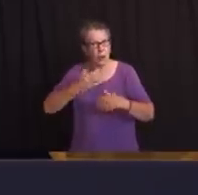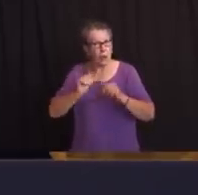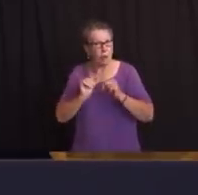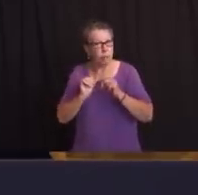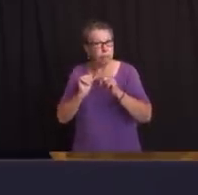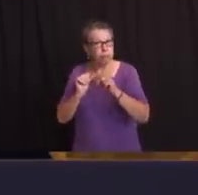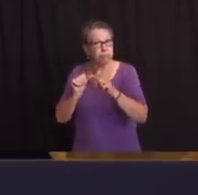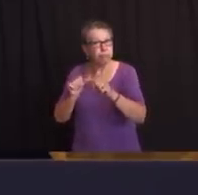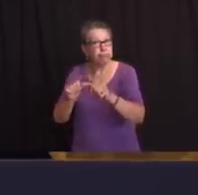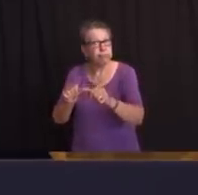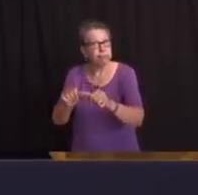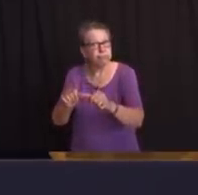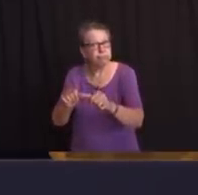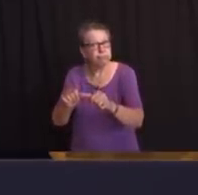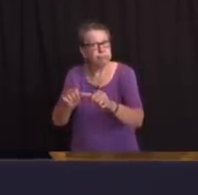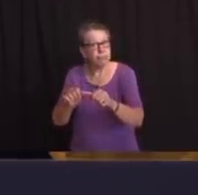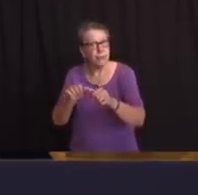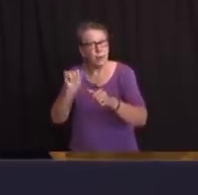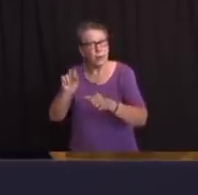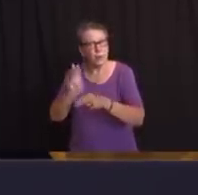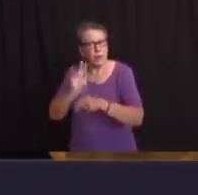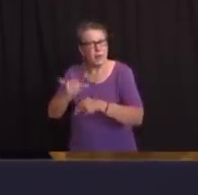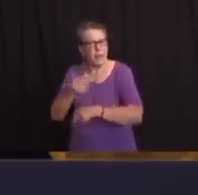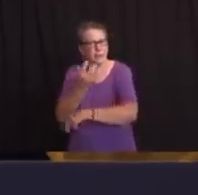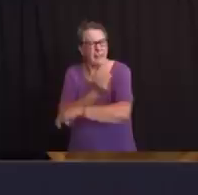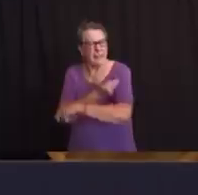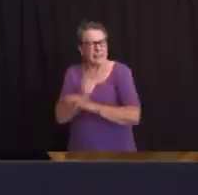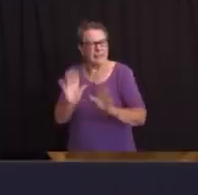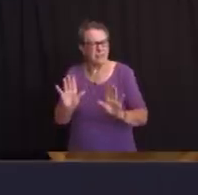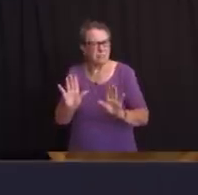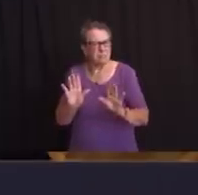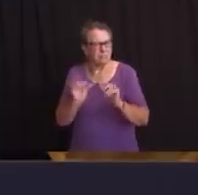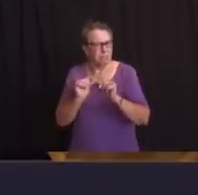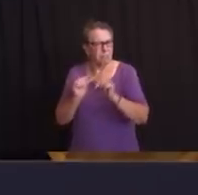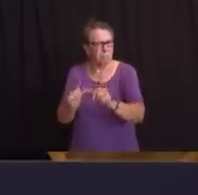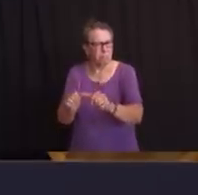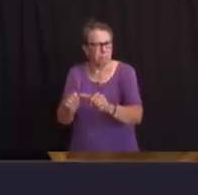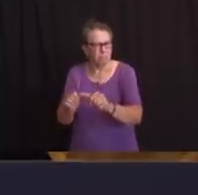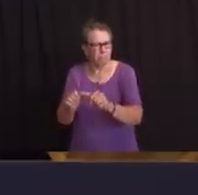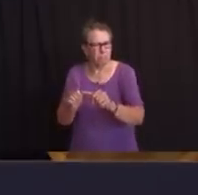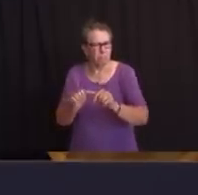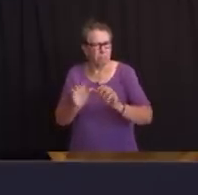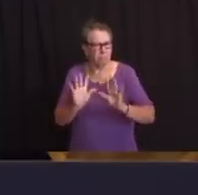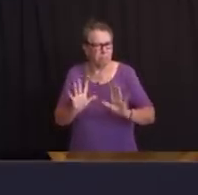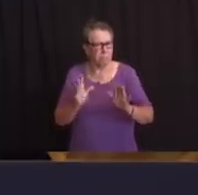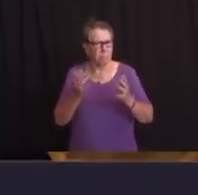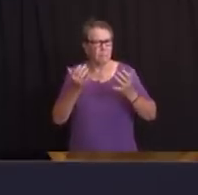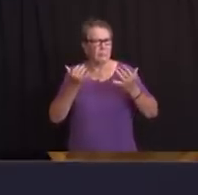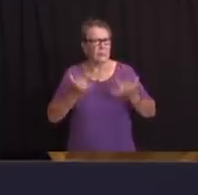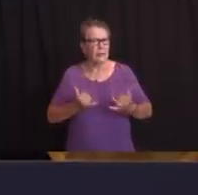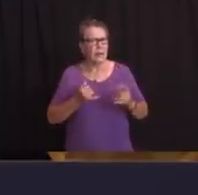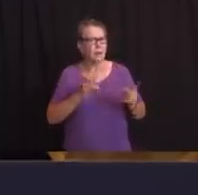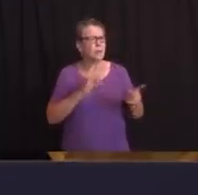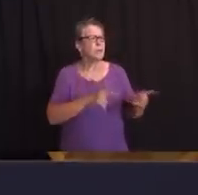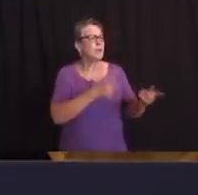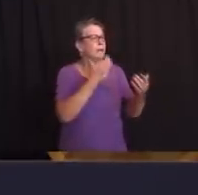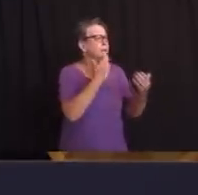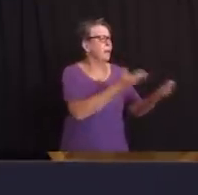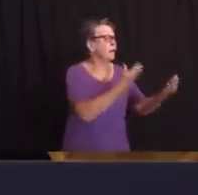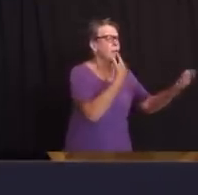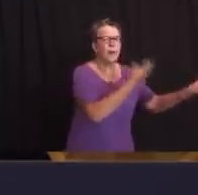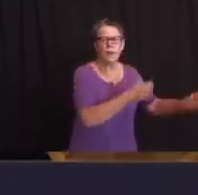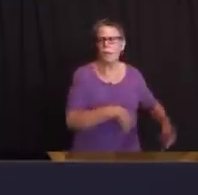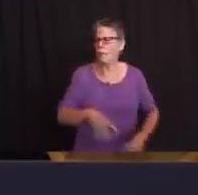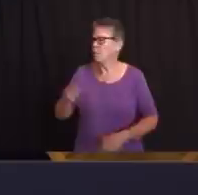we stay in a very good place at preventing hospitalization or death. With that, Judy and Ed, thank you. Pat, thank you.